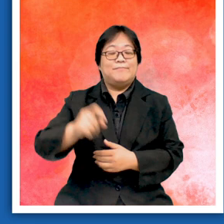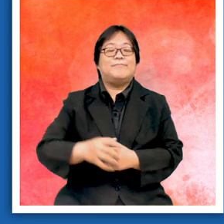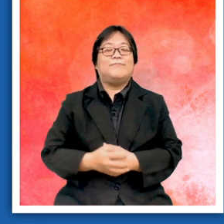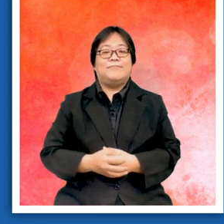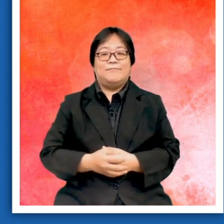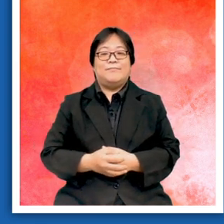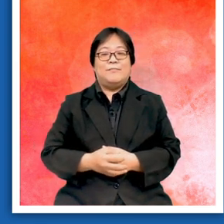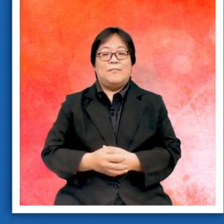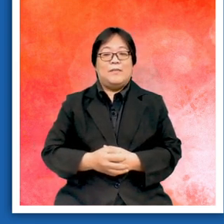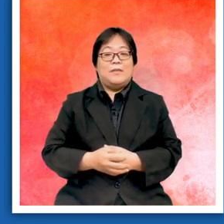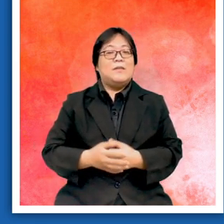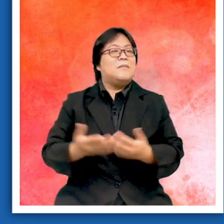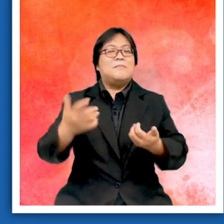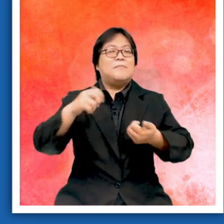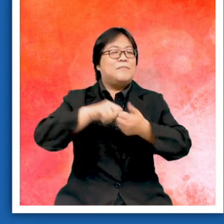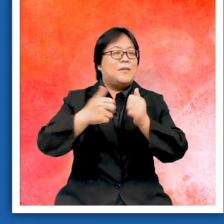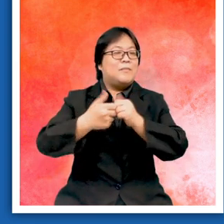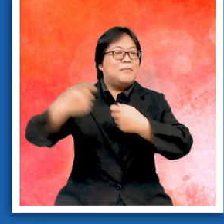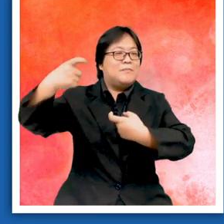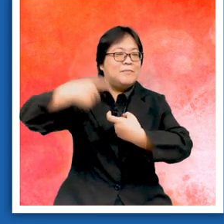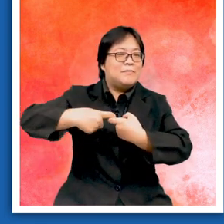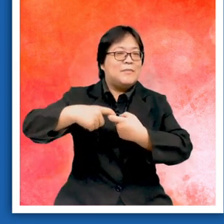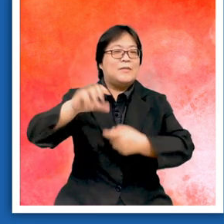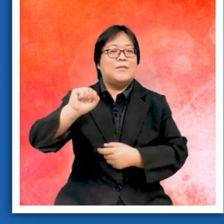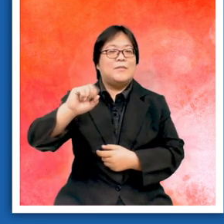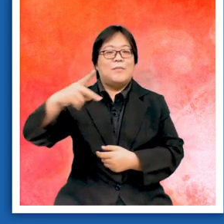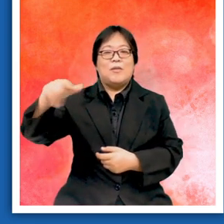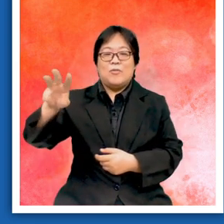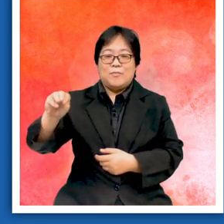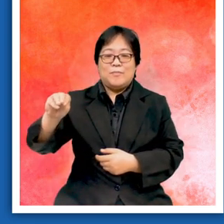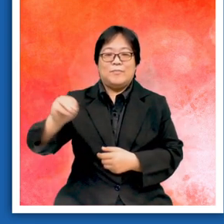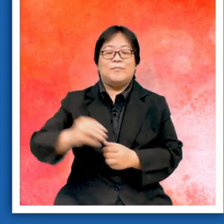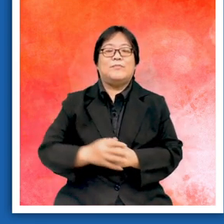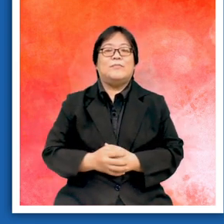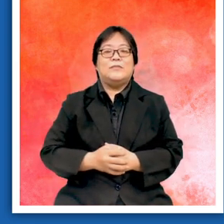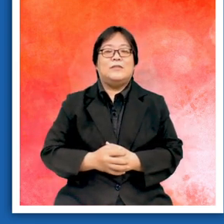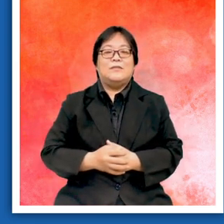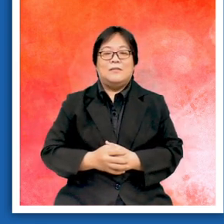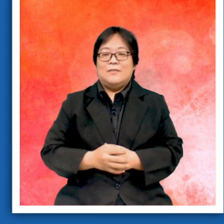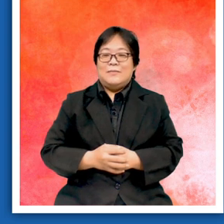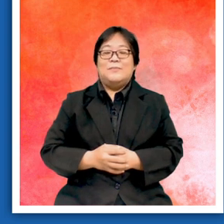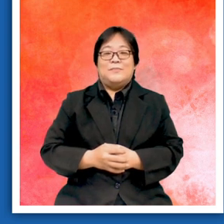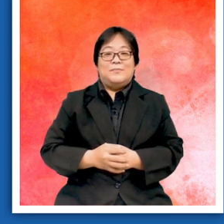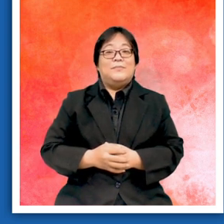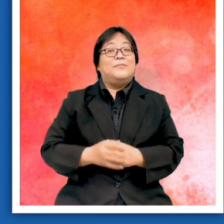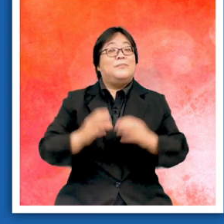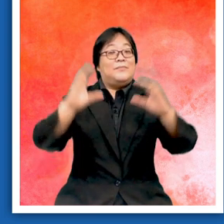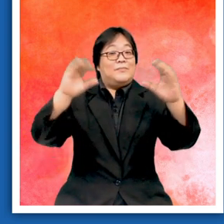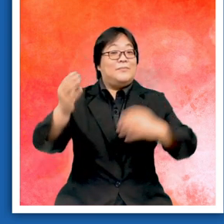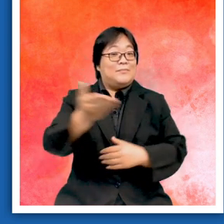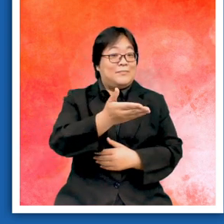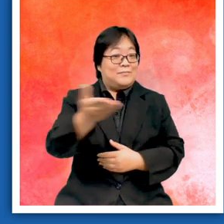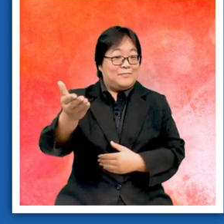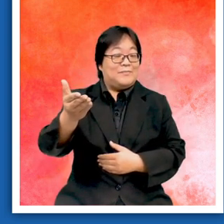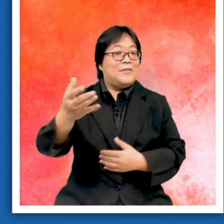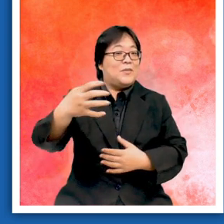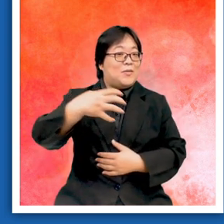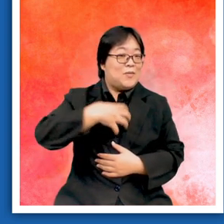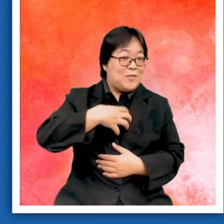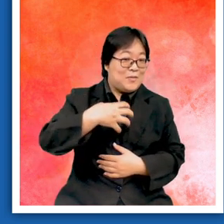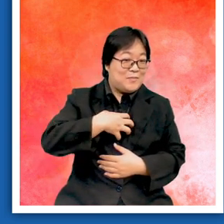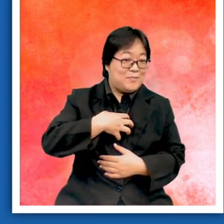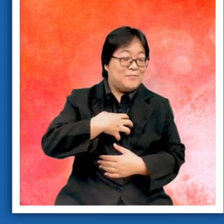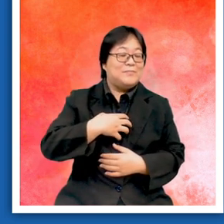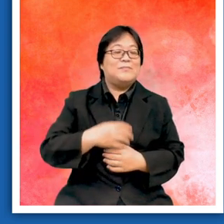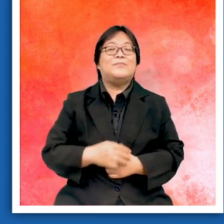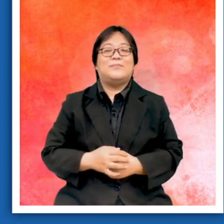Okay, for the problem related to the spectrum, the way you can